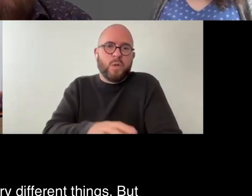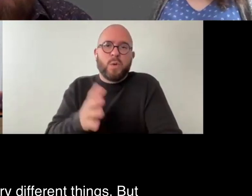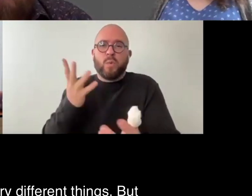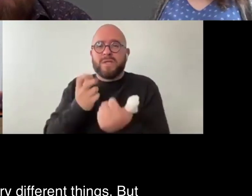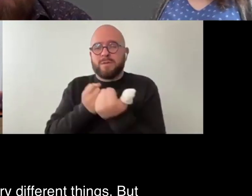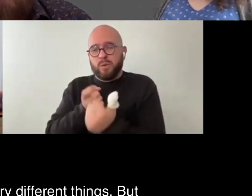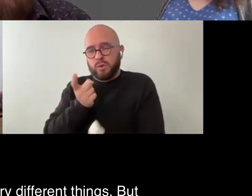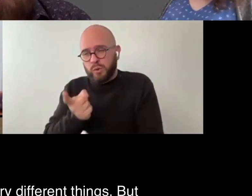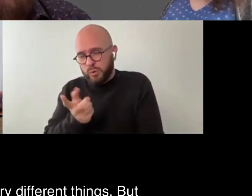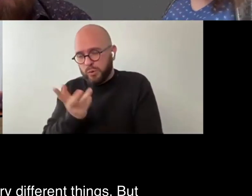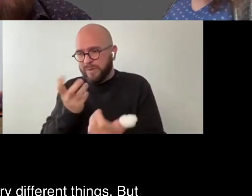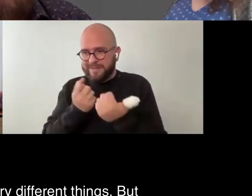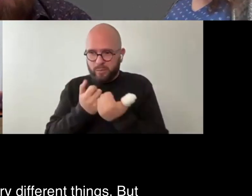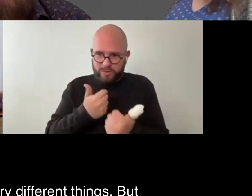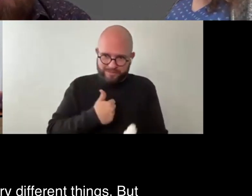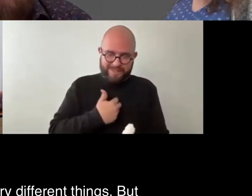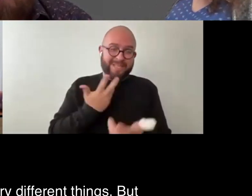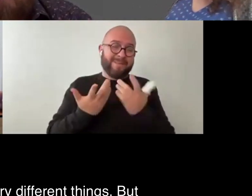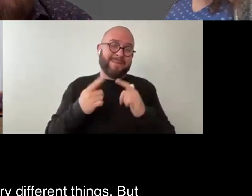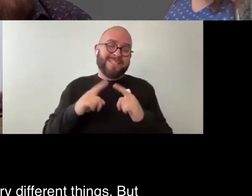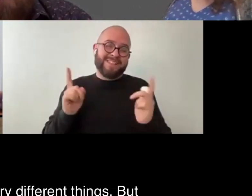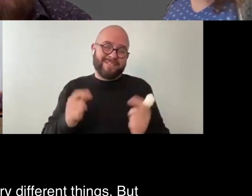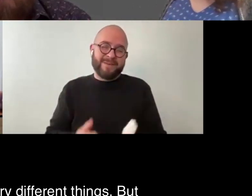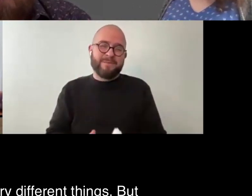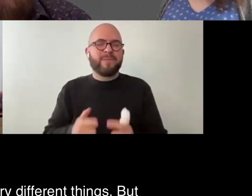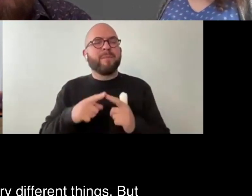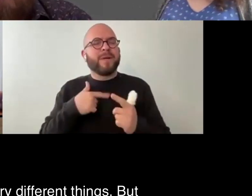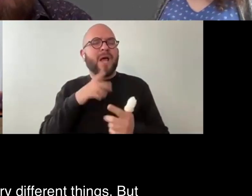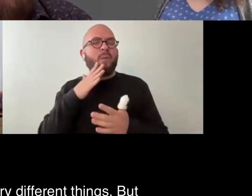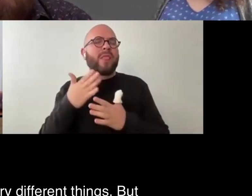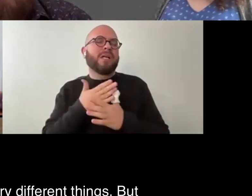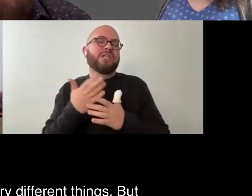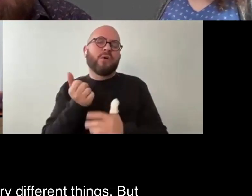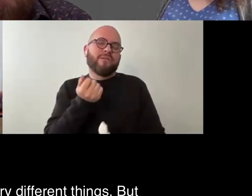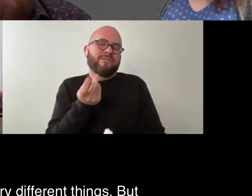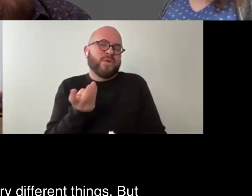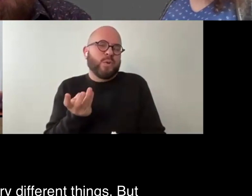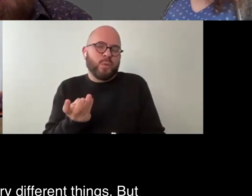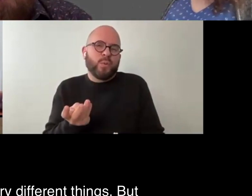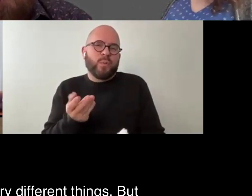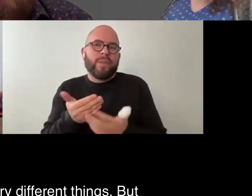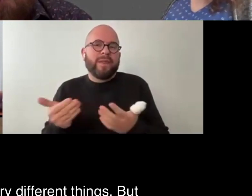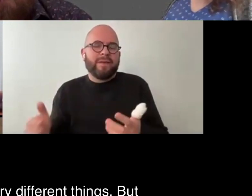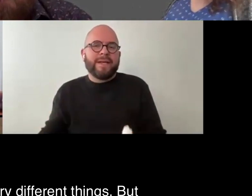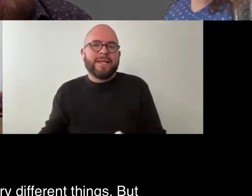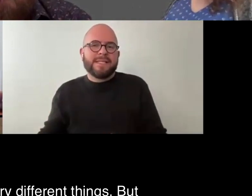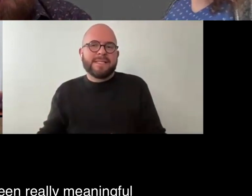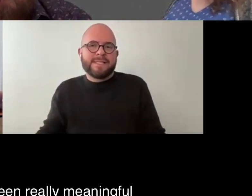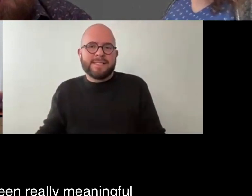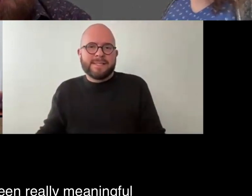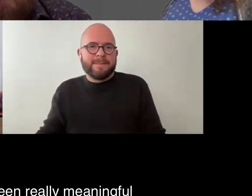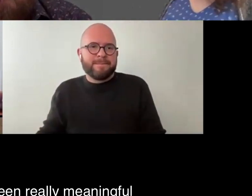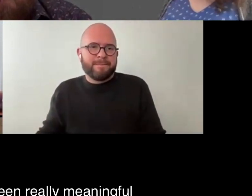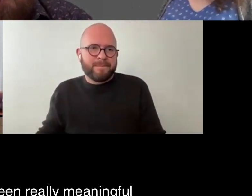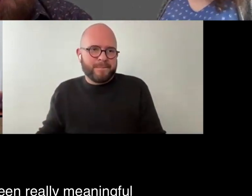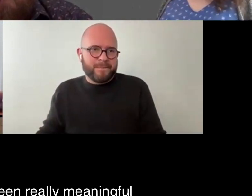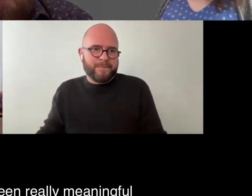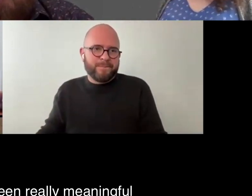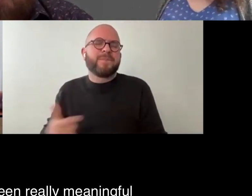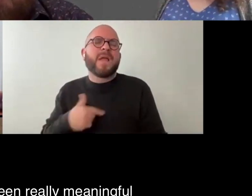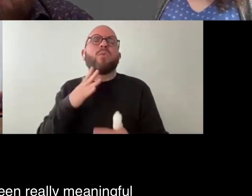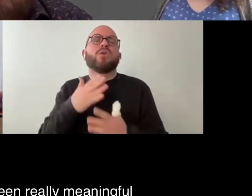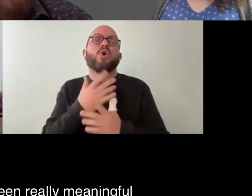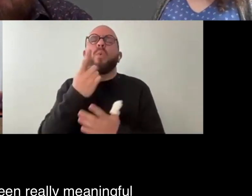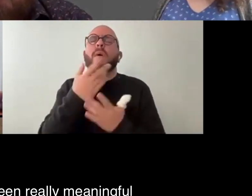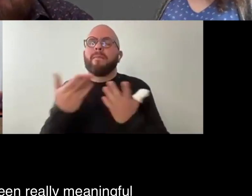they might be very different things. But I'll share a few things that I'll share one thing that